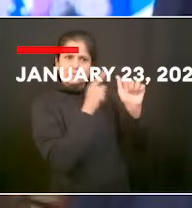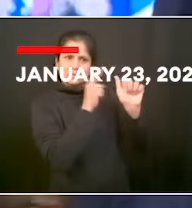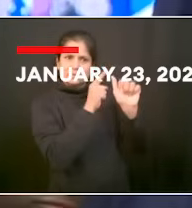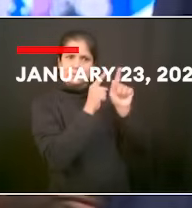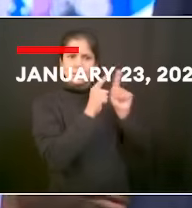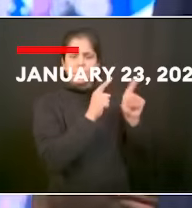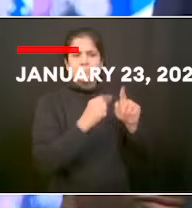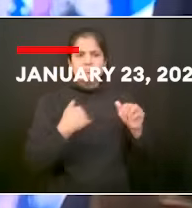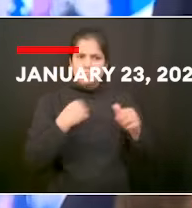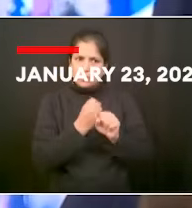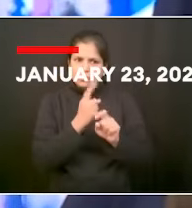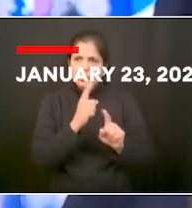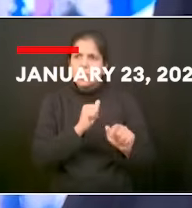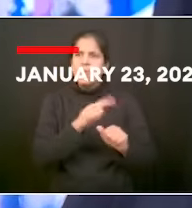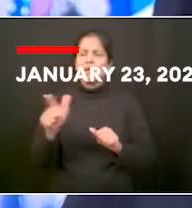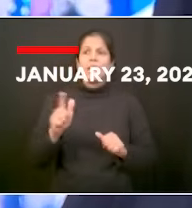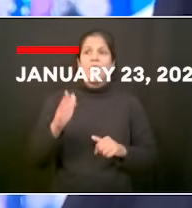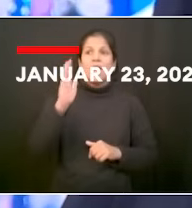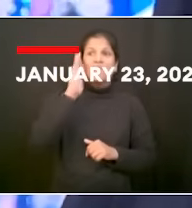add if the chancellor wants to add anything.